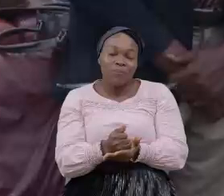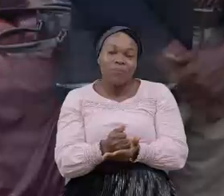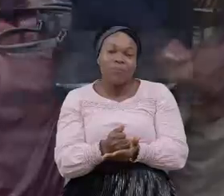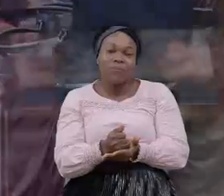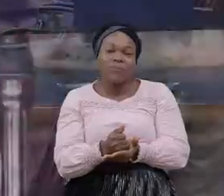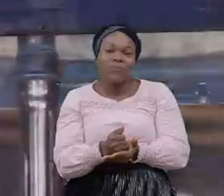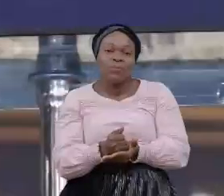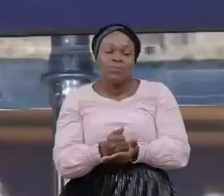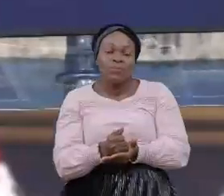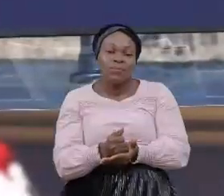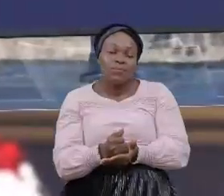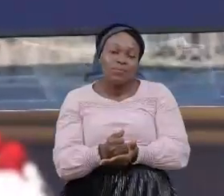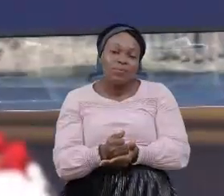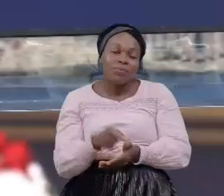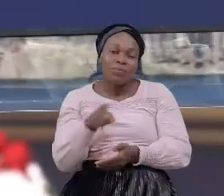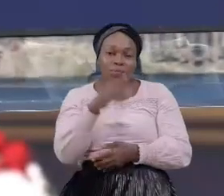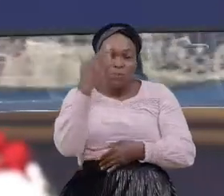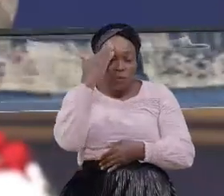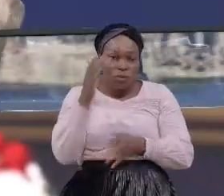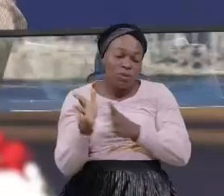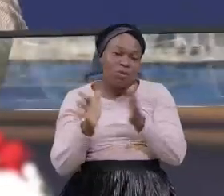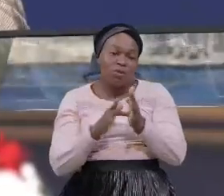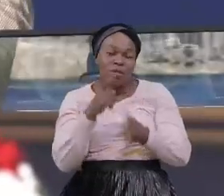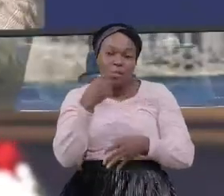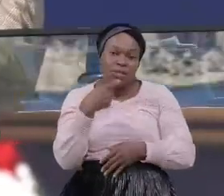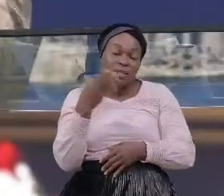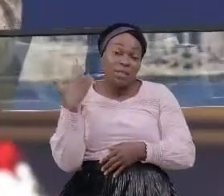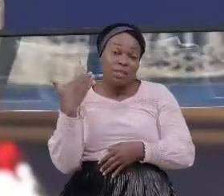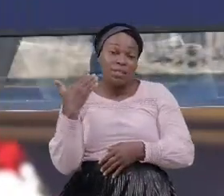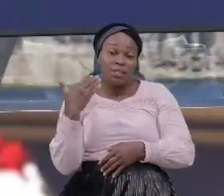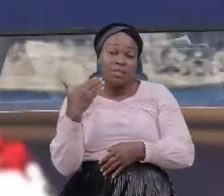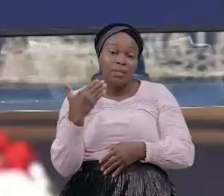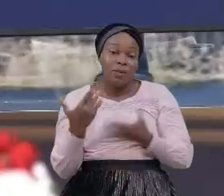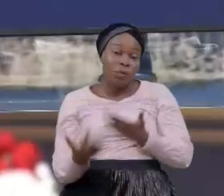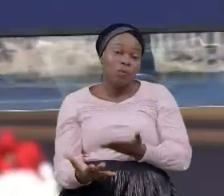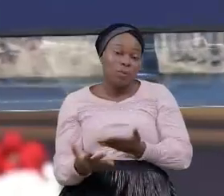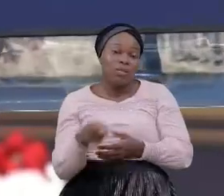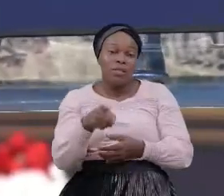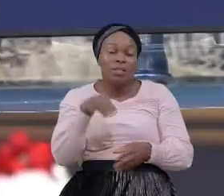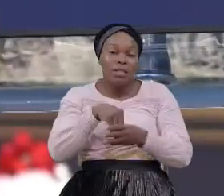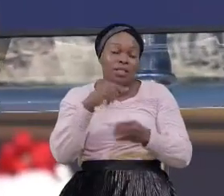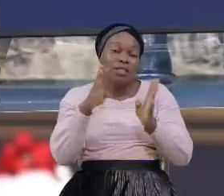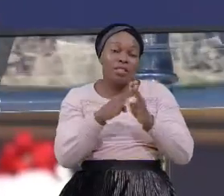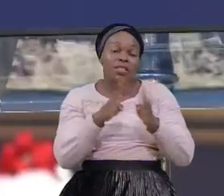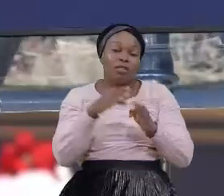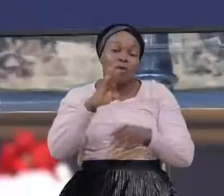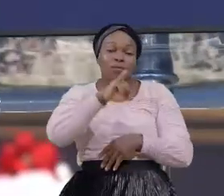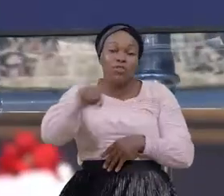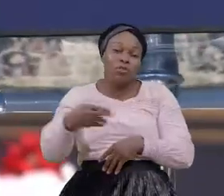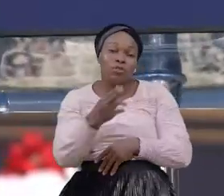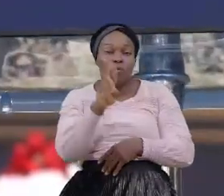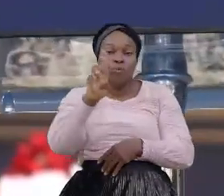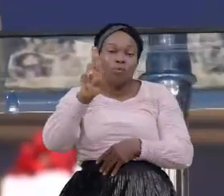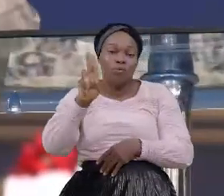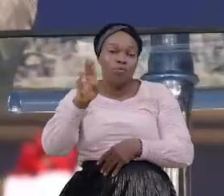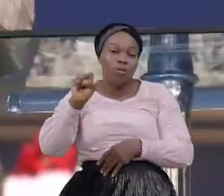Amen. You know, Jesus said, tarry ye in the city of Jerusalem